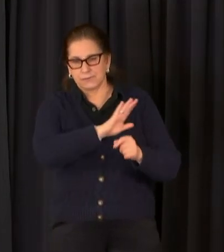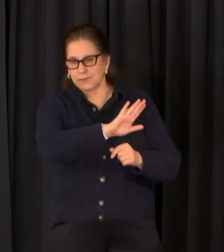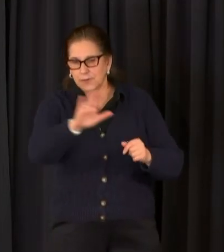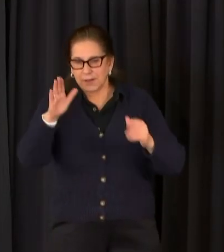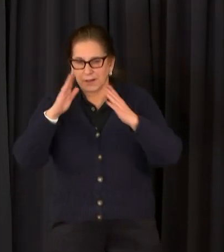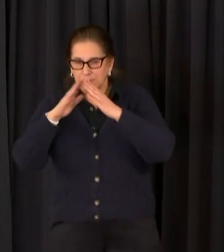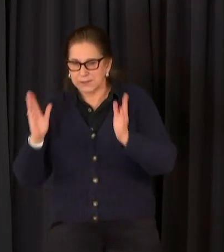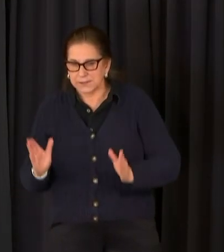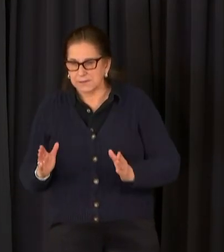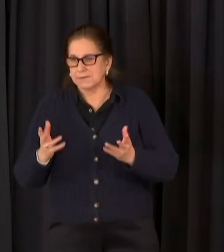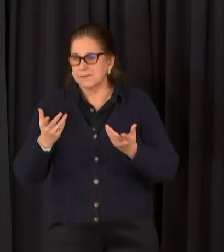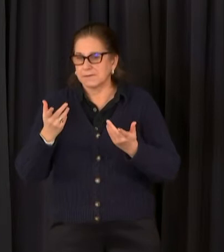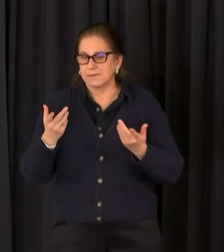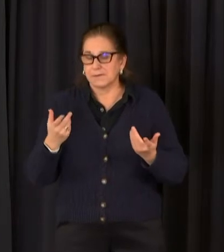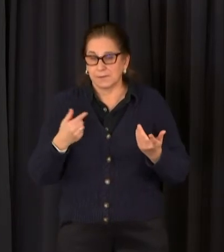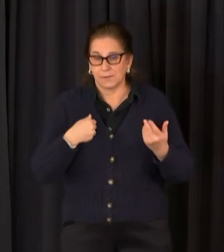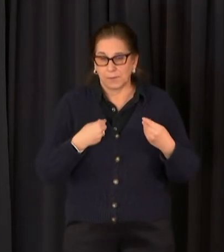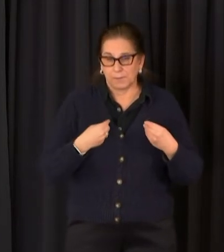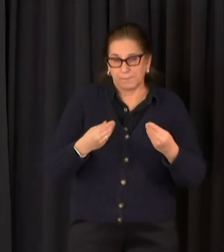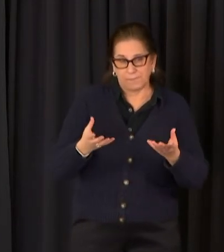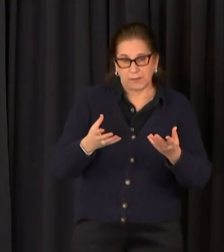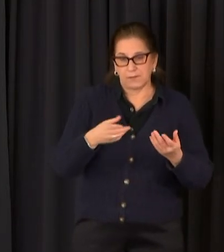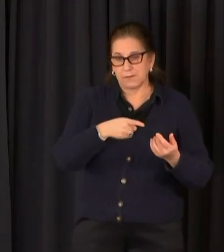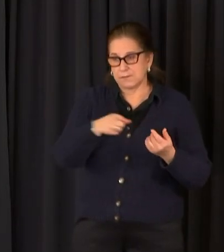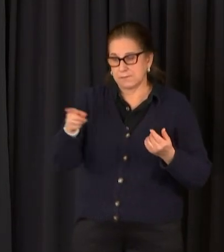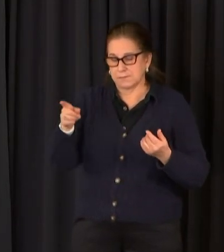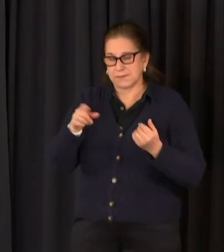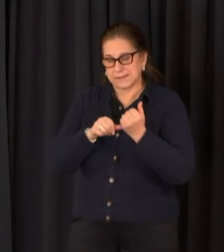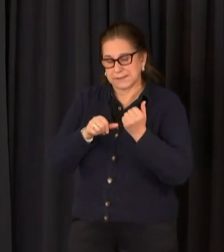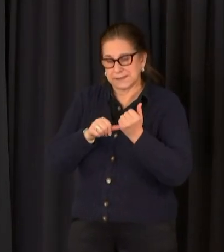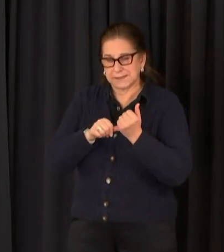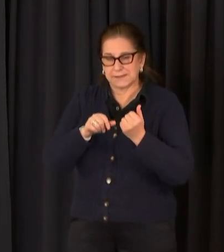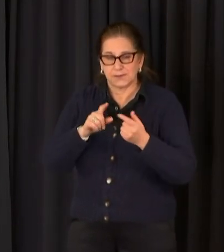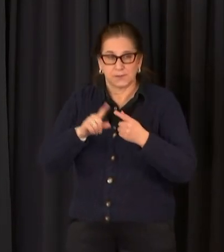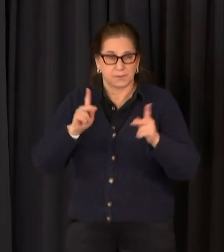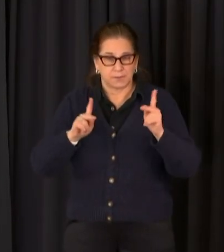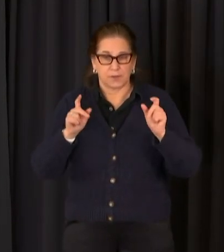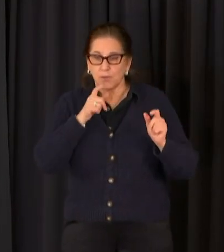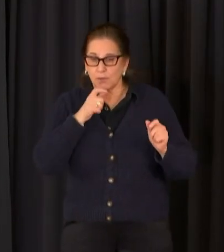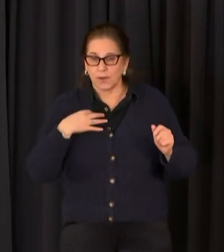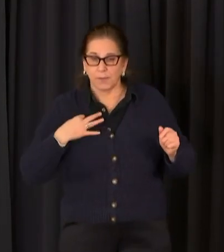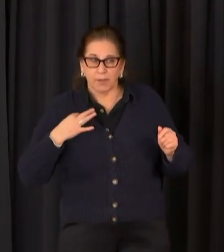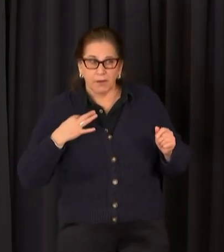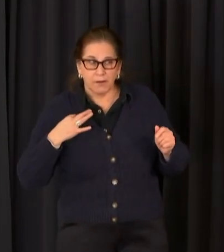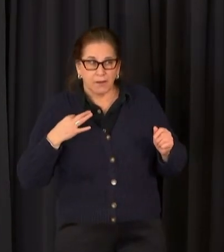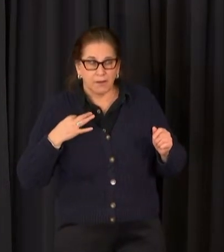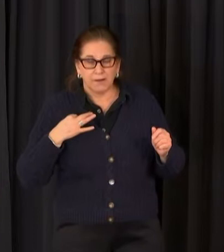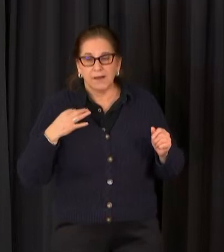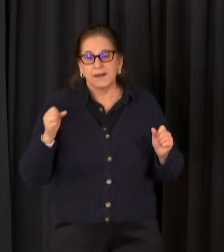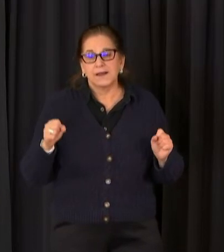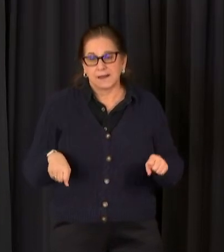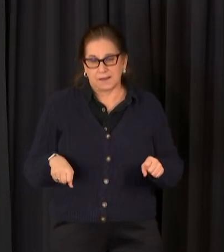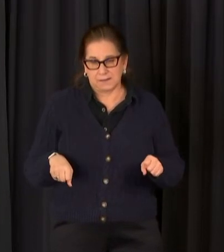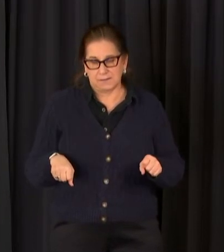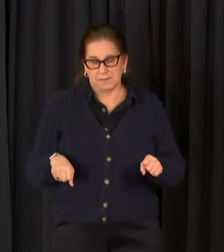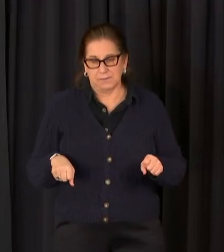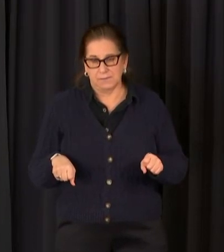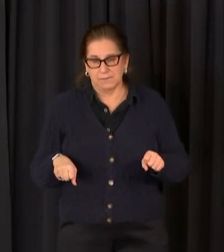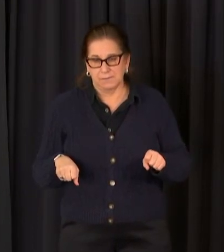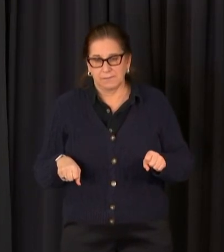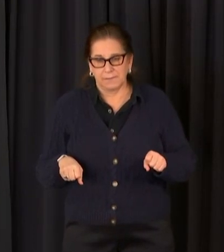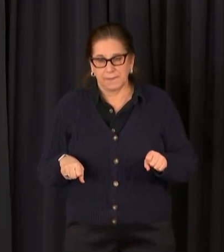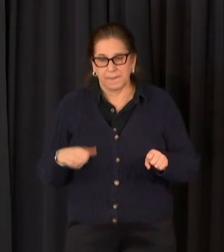housing providers to apply for assistance on behalf of their tenants. So again, we want to spread the